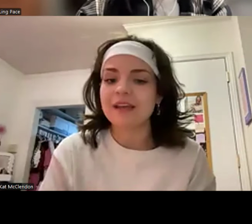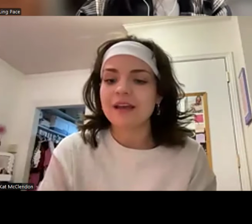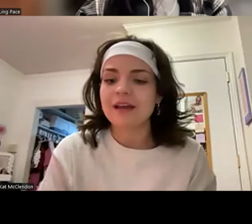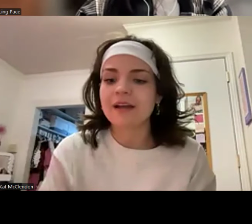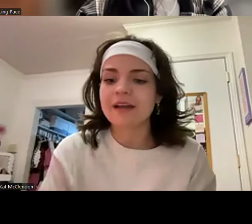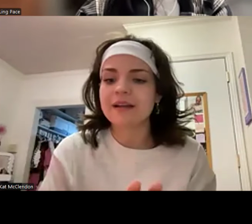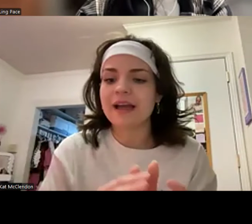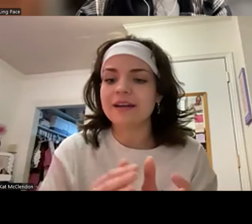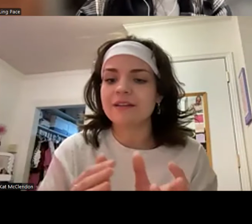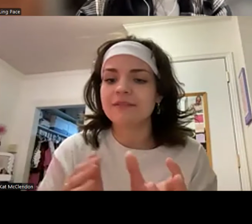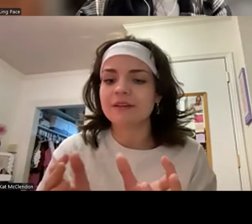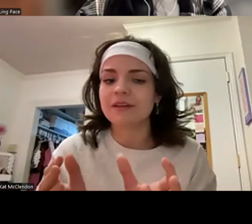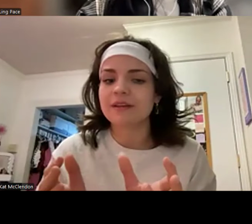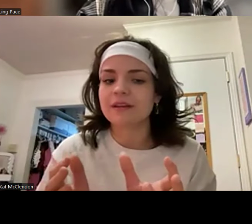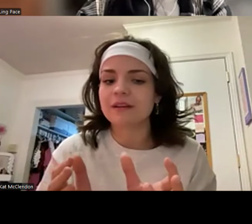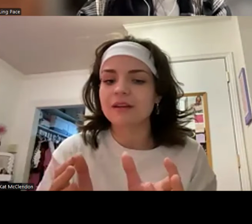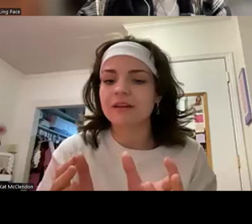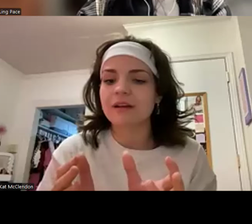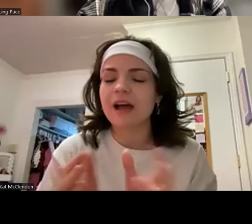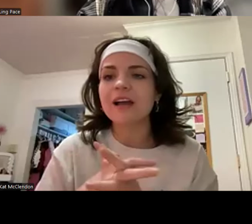can kind of,